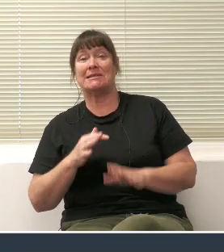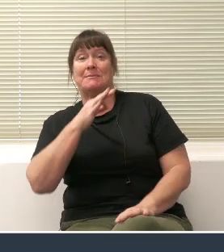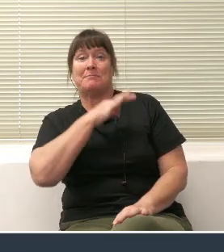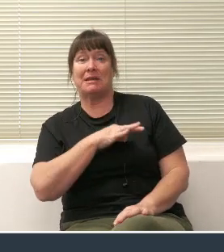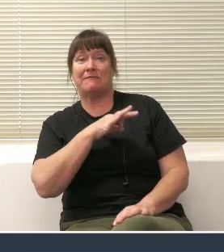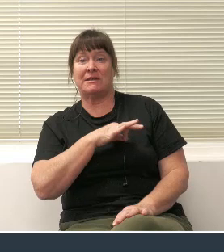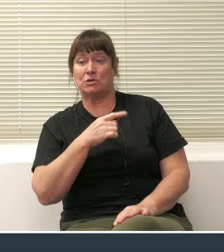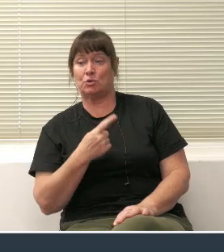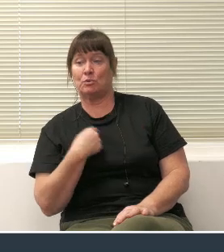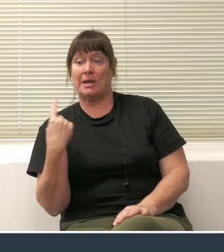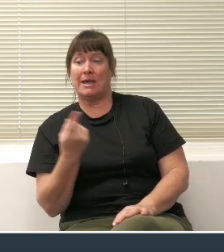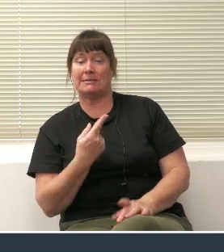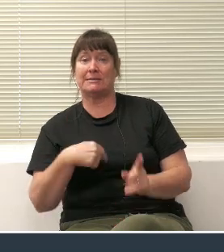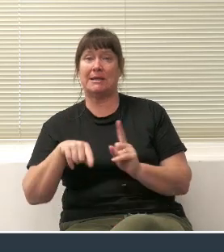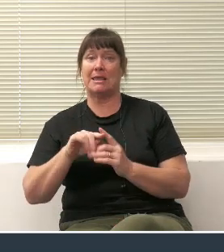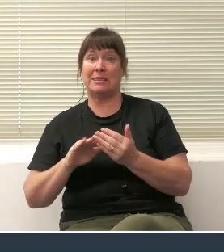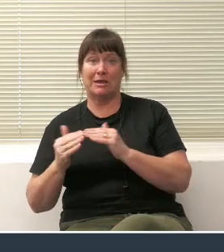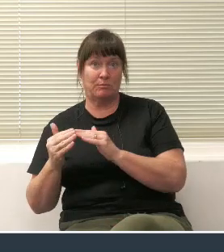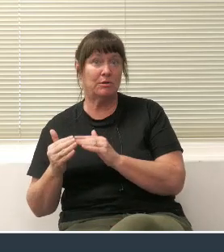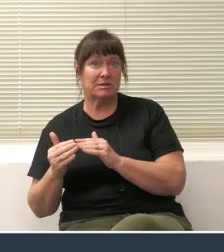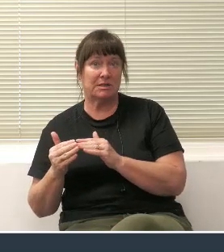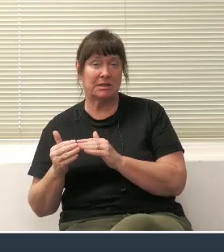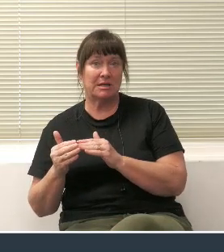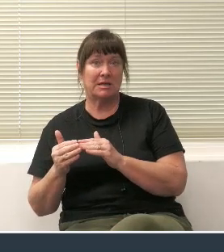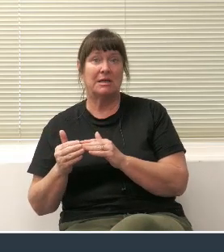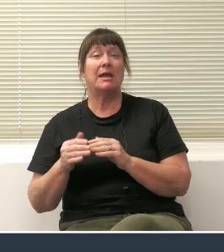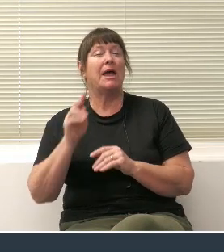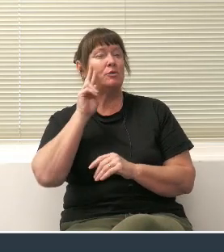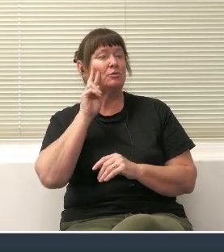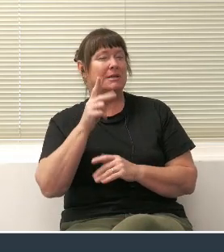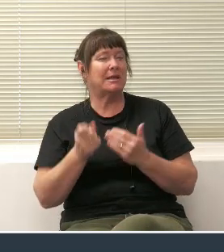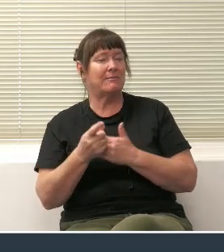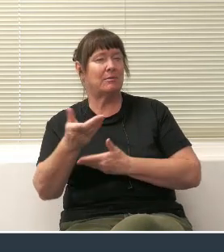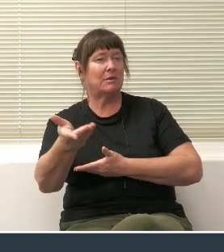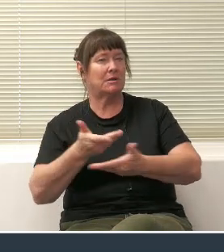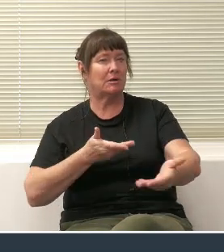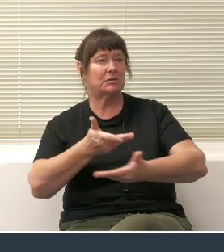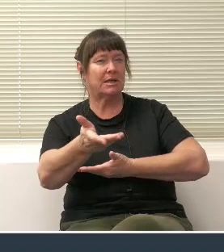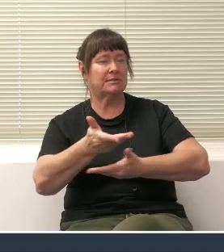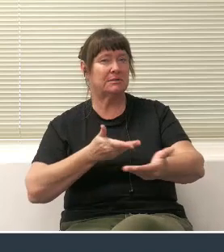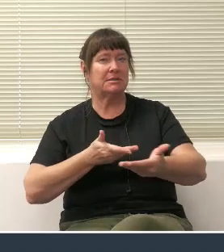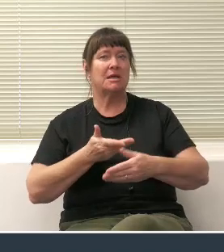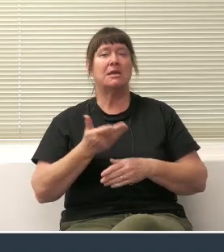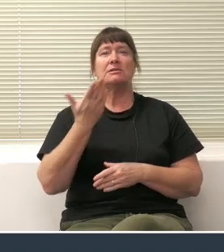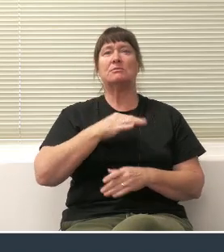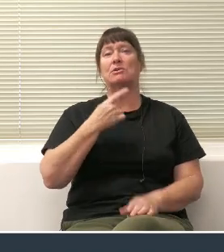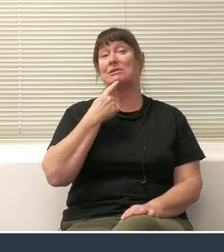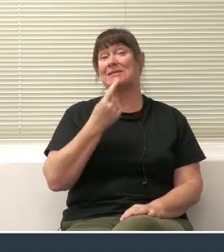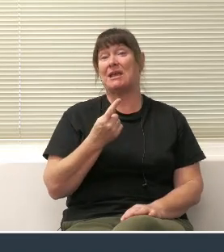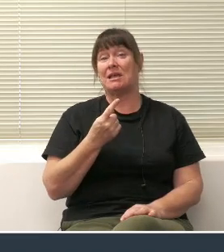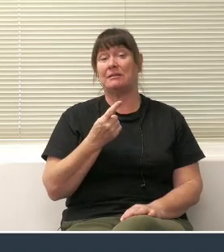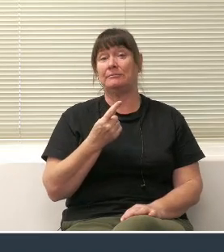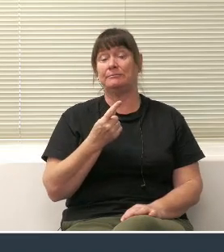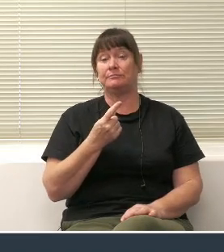the community. And that's going to come through the negotiations. So, yeah, I just wanted to make that point that